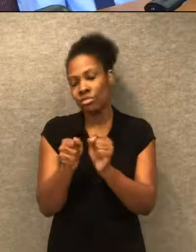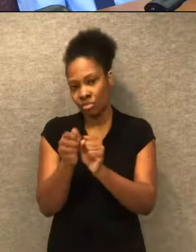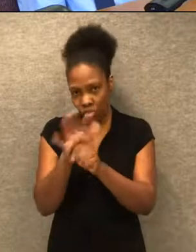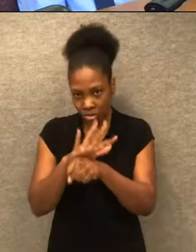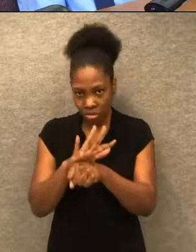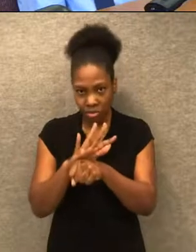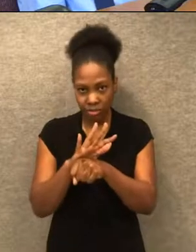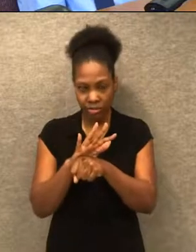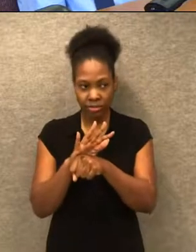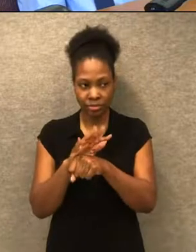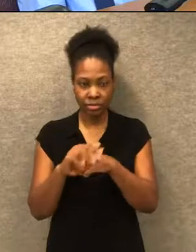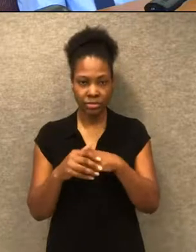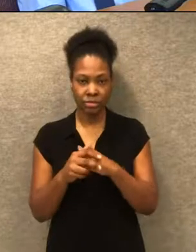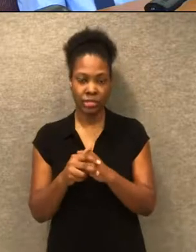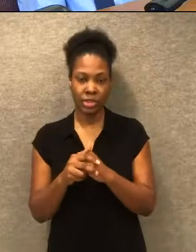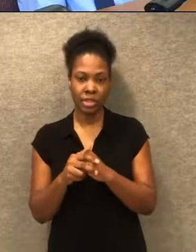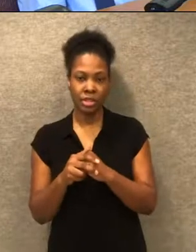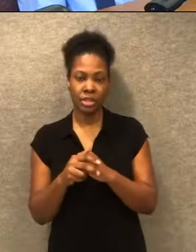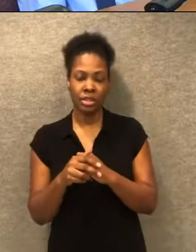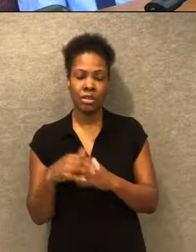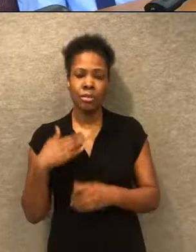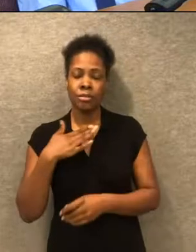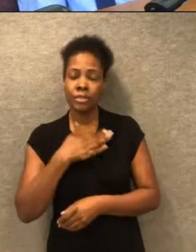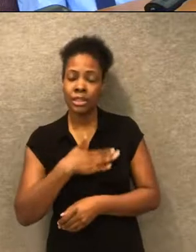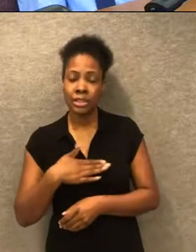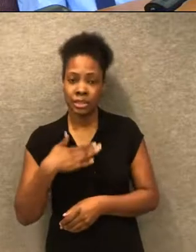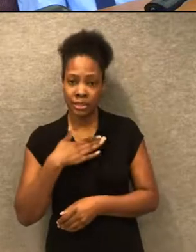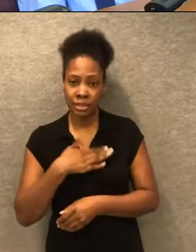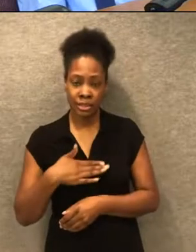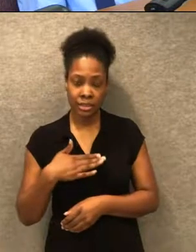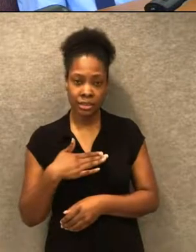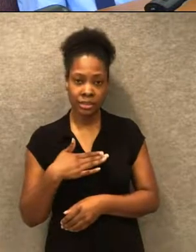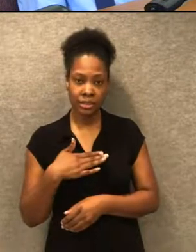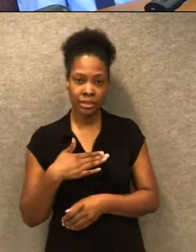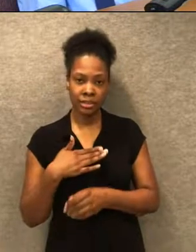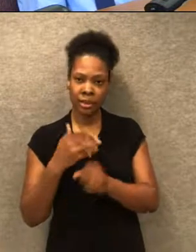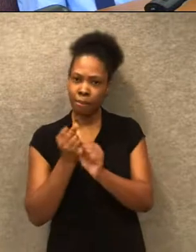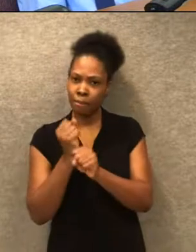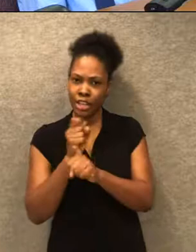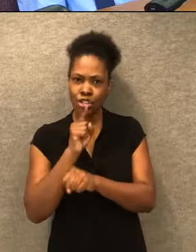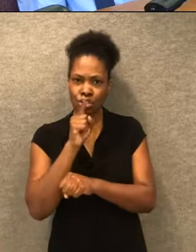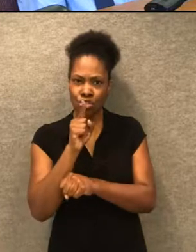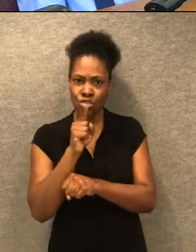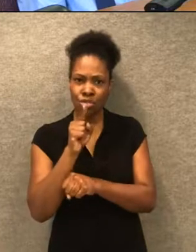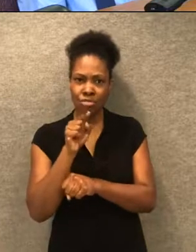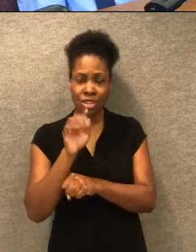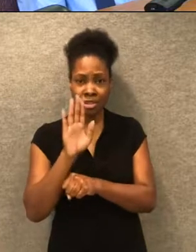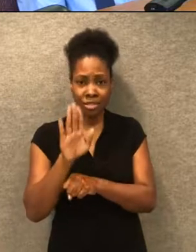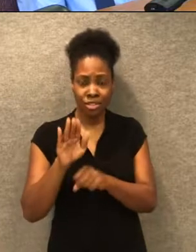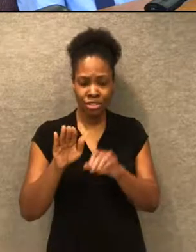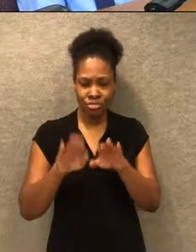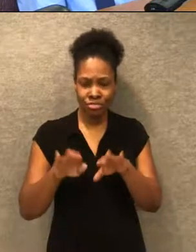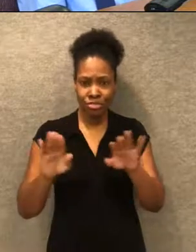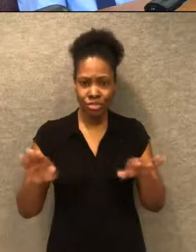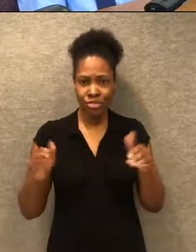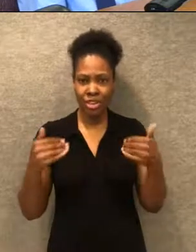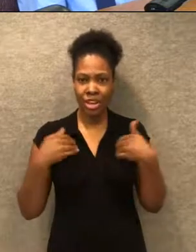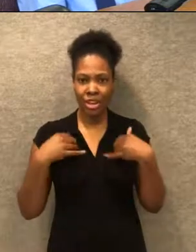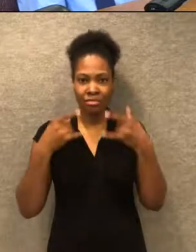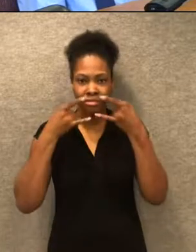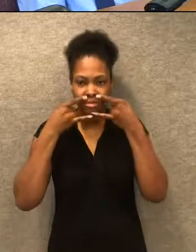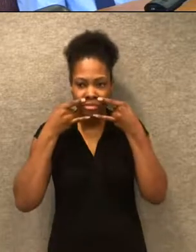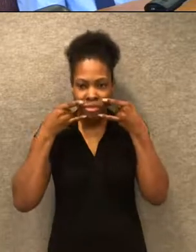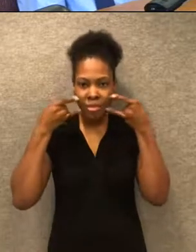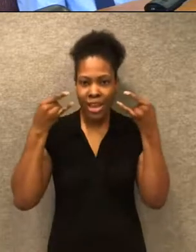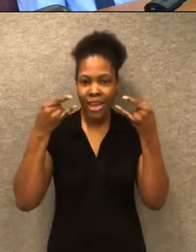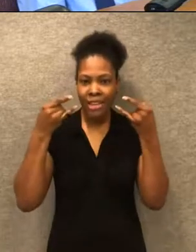demonstrations in various states. So please ensure that your children, as they go to the park, that they have, they